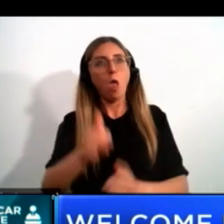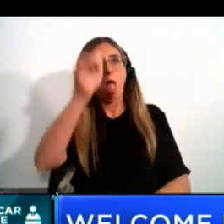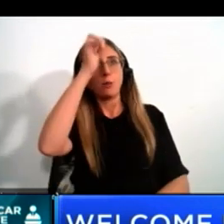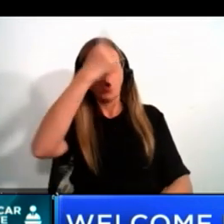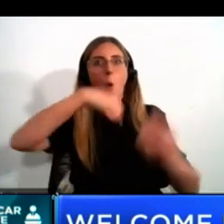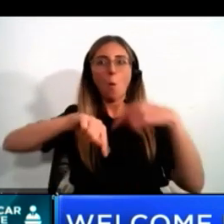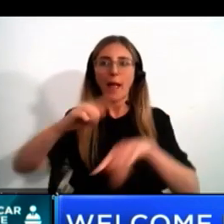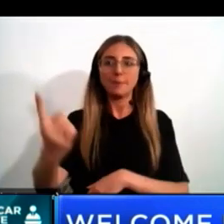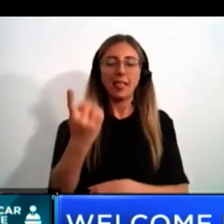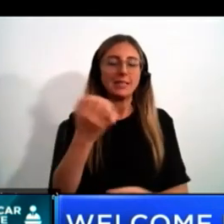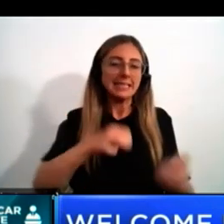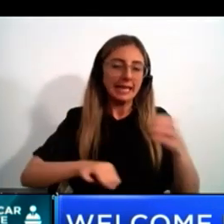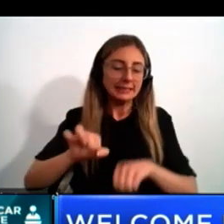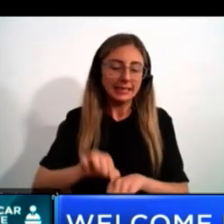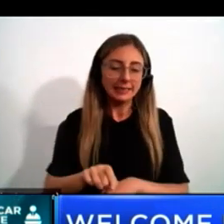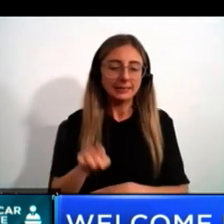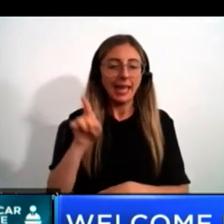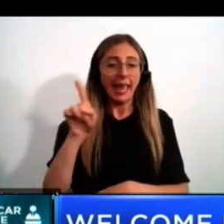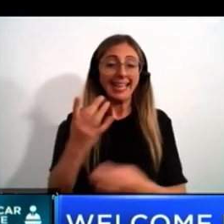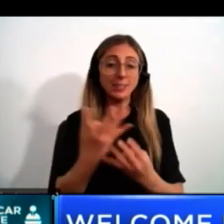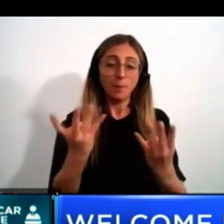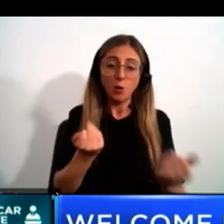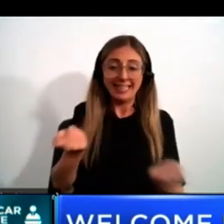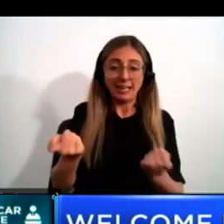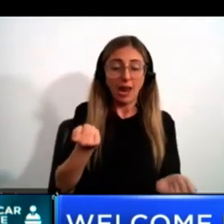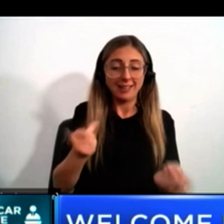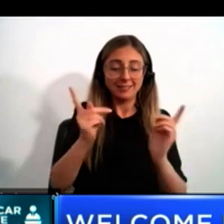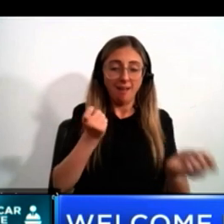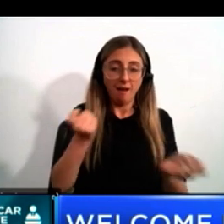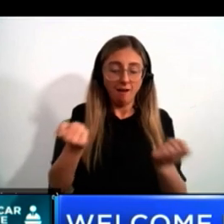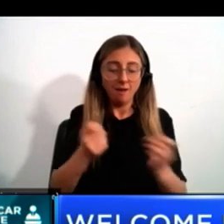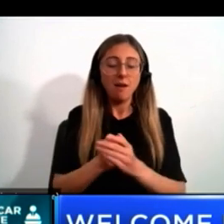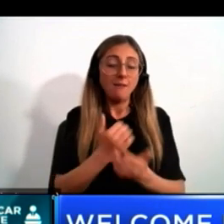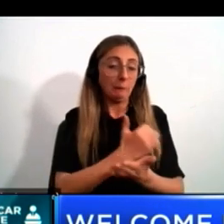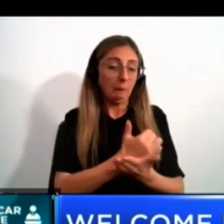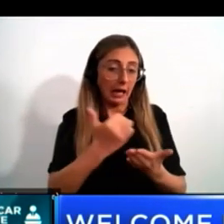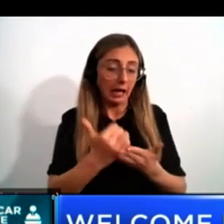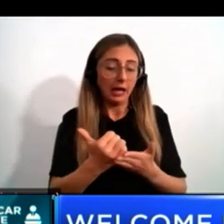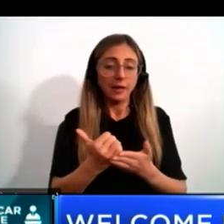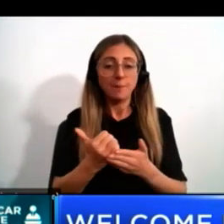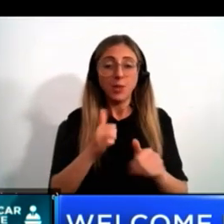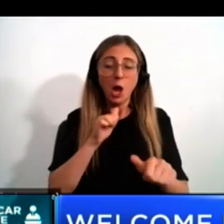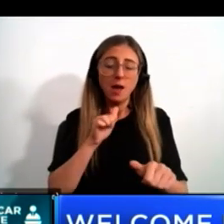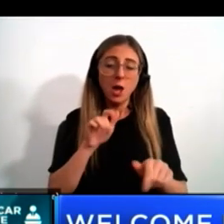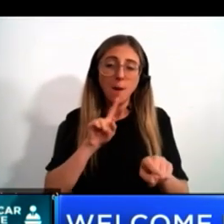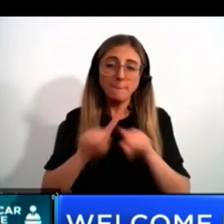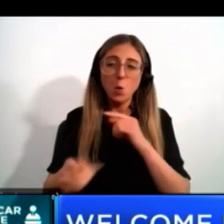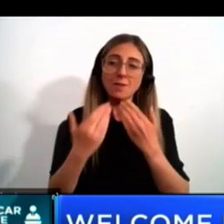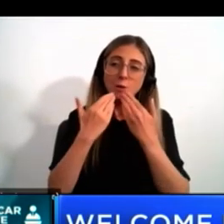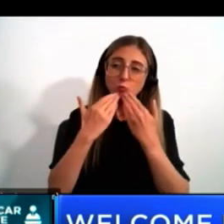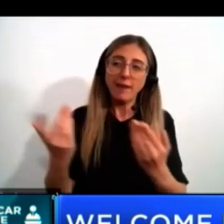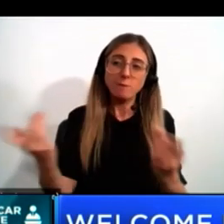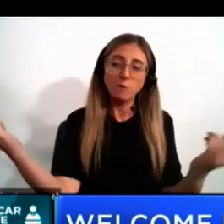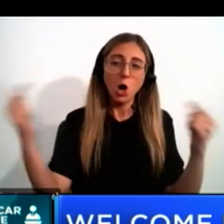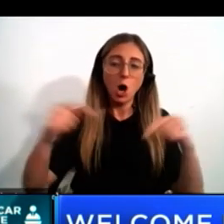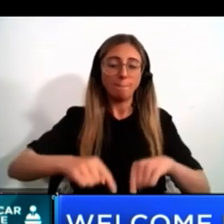Distinguished ladies and gentlemen, the board of directors, management, and staff of AfreximBank are most grateful to her for honoring